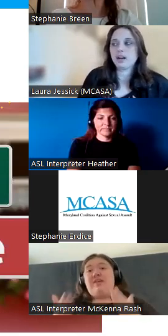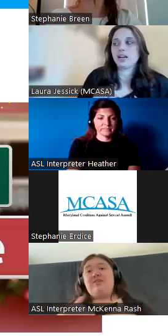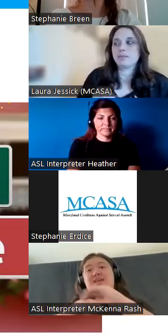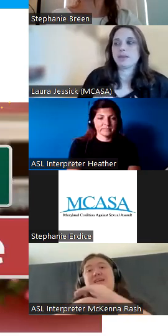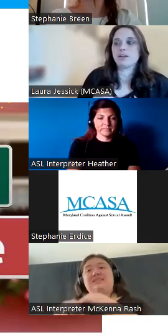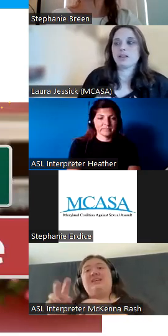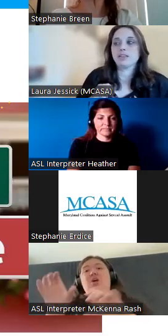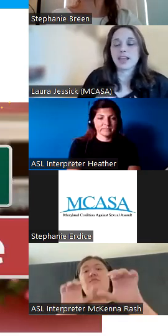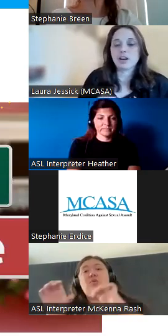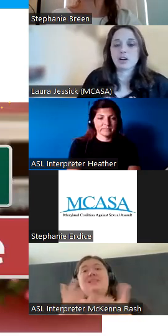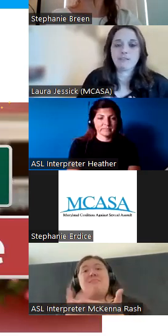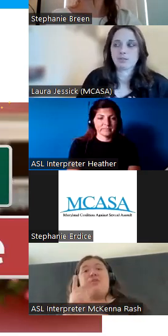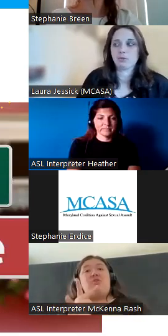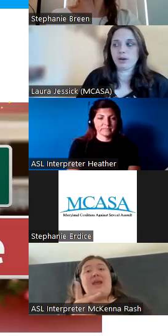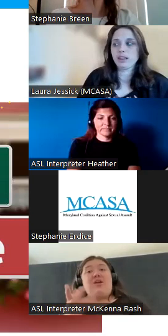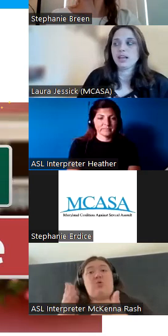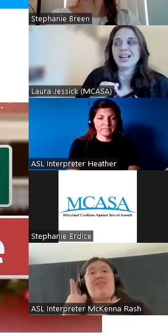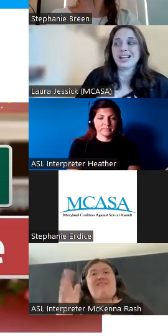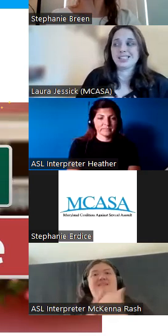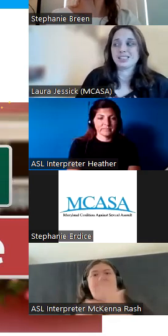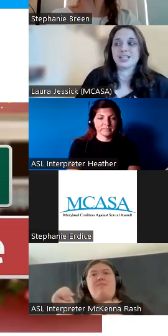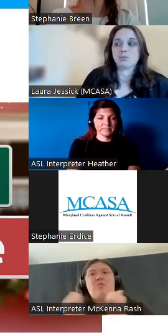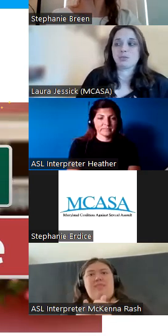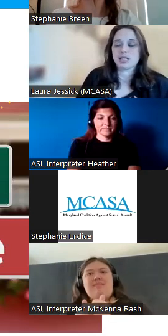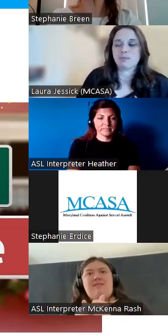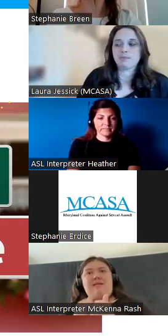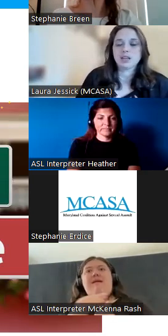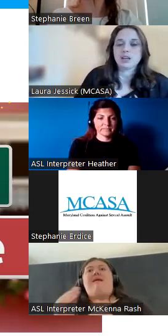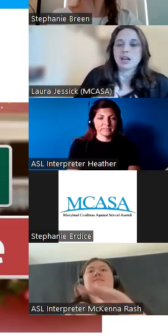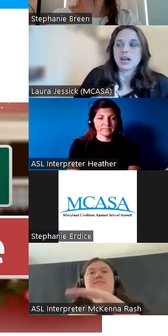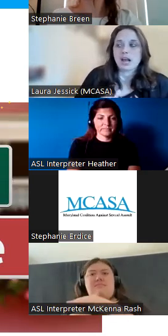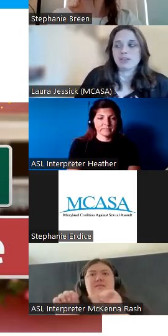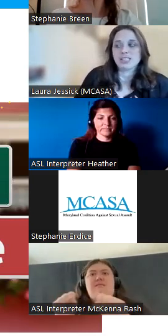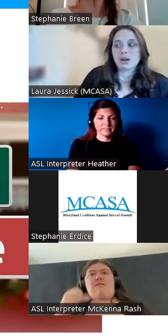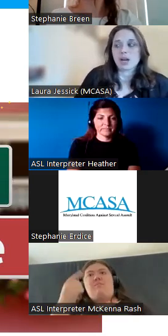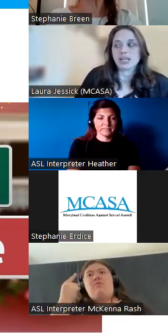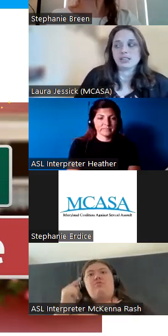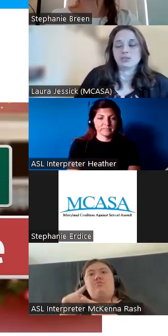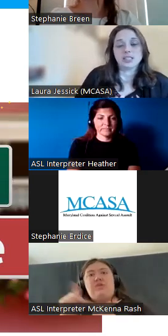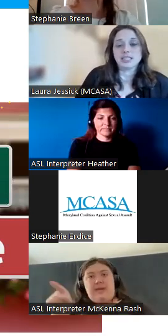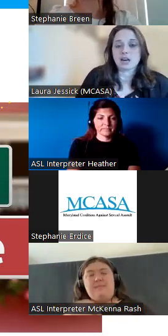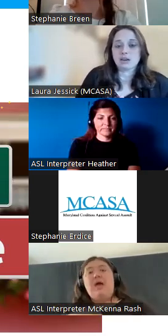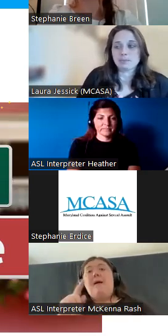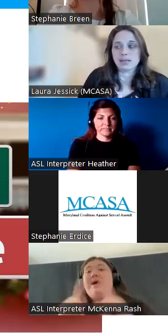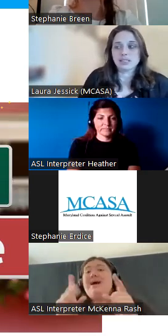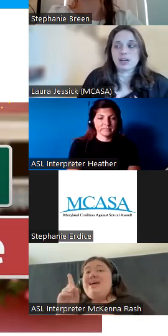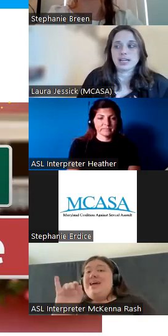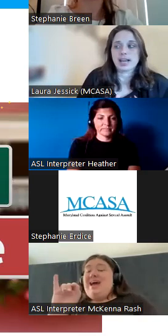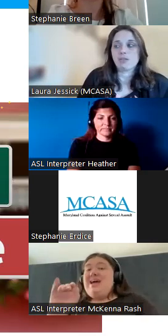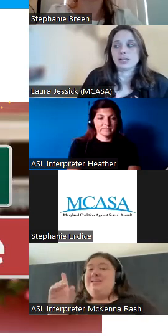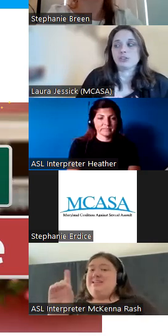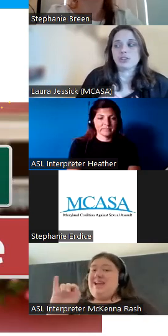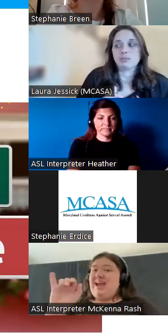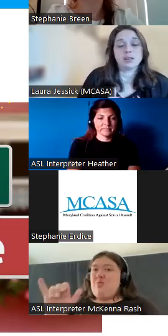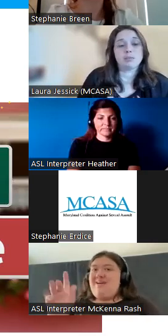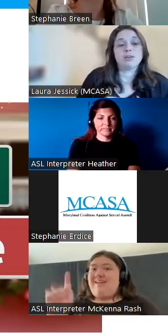medical care in a manner that they are comfortable with and is accessible to them. However, DIY kits are really not recommended right